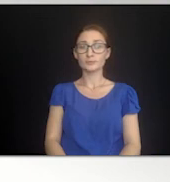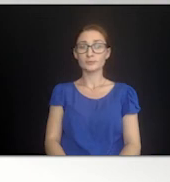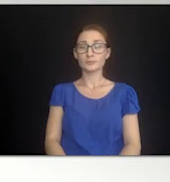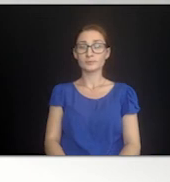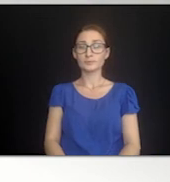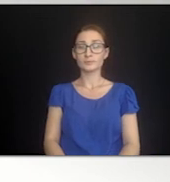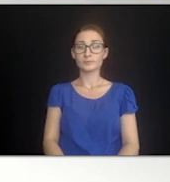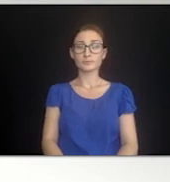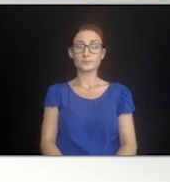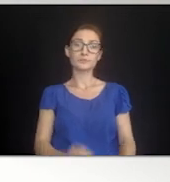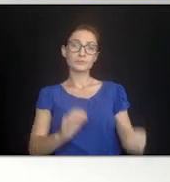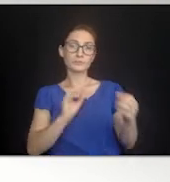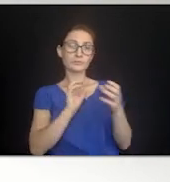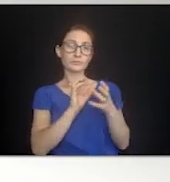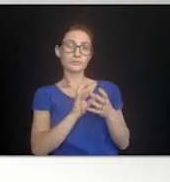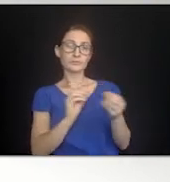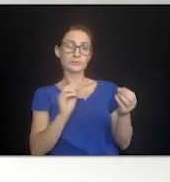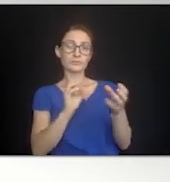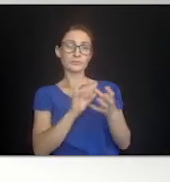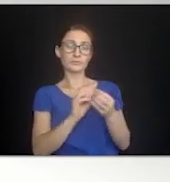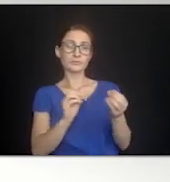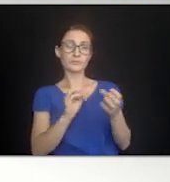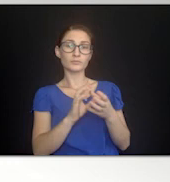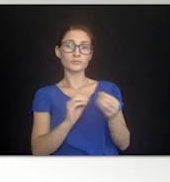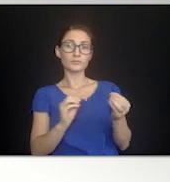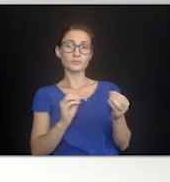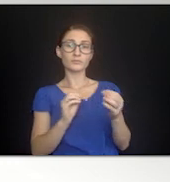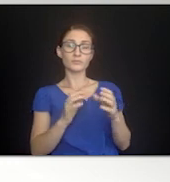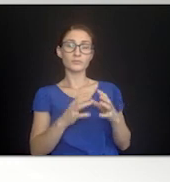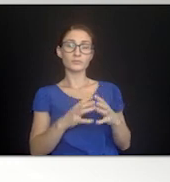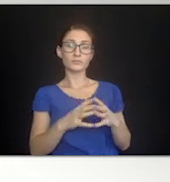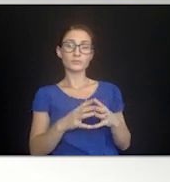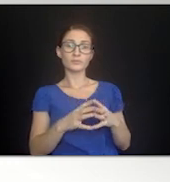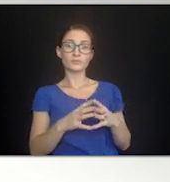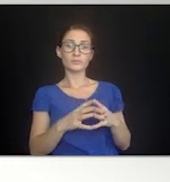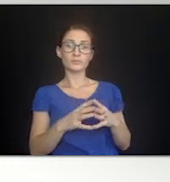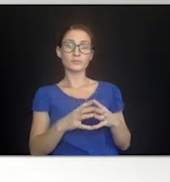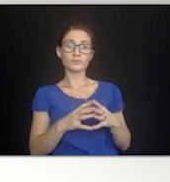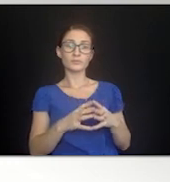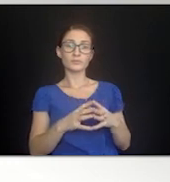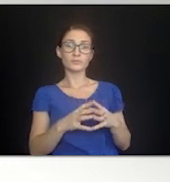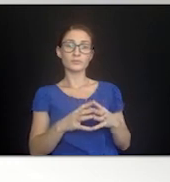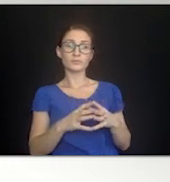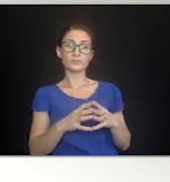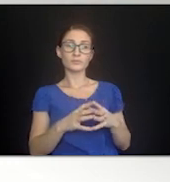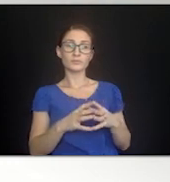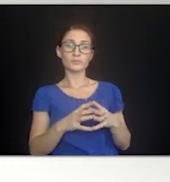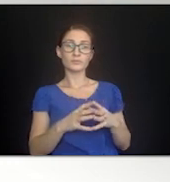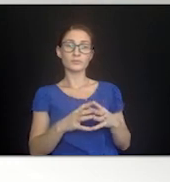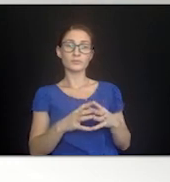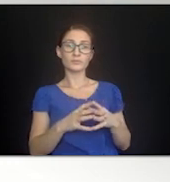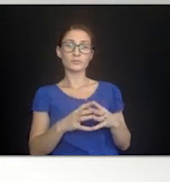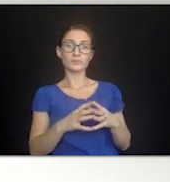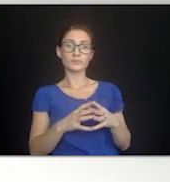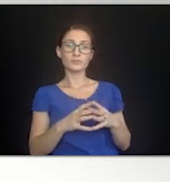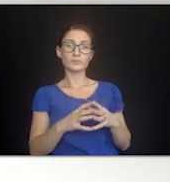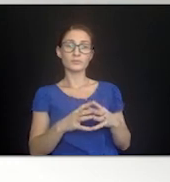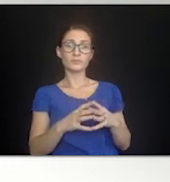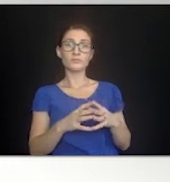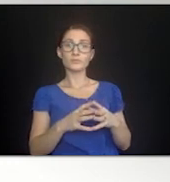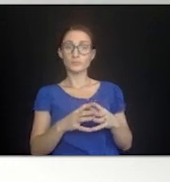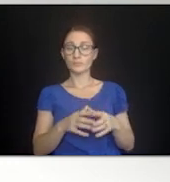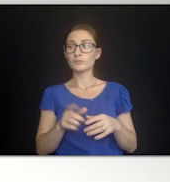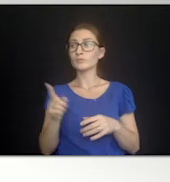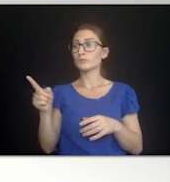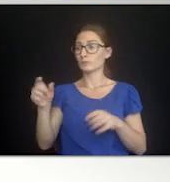My Tourette's kid is kind of like on a borderline of being on an autism spectrum.